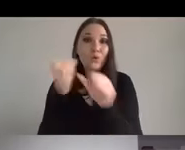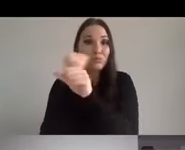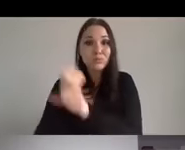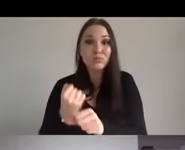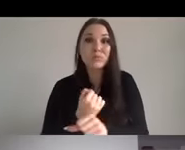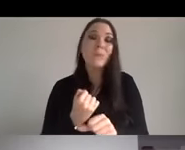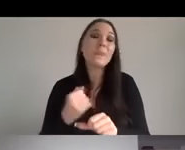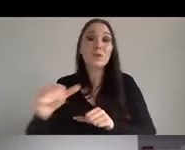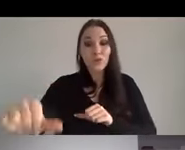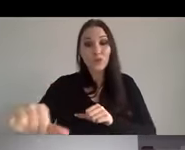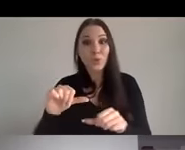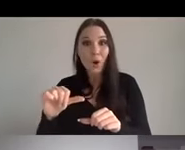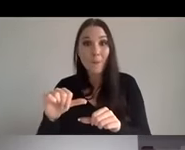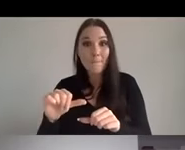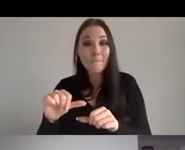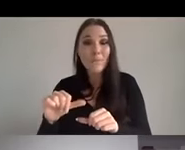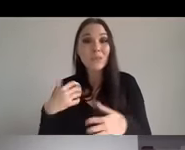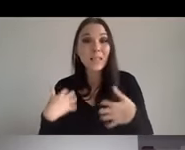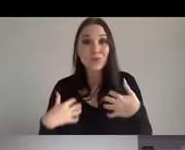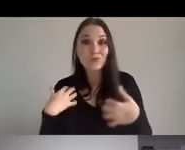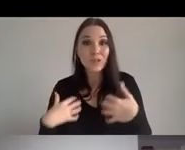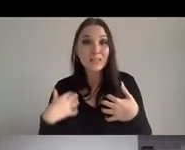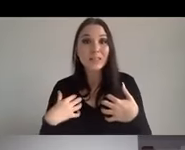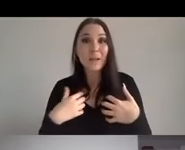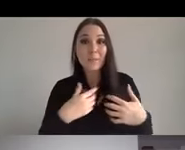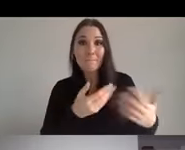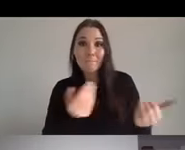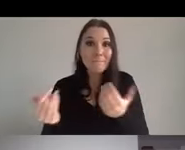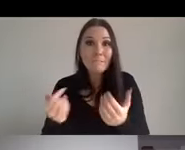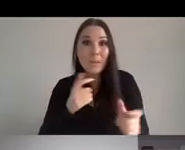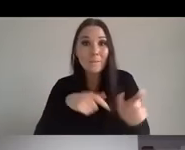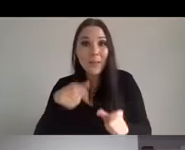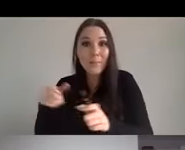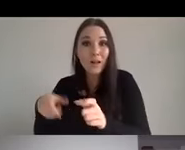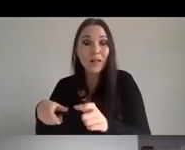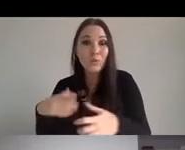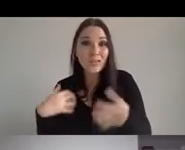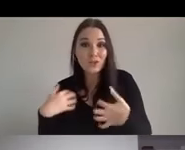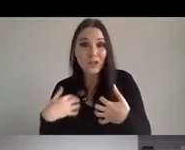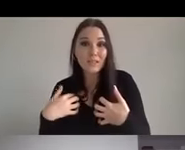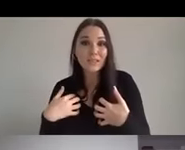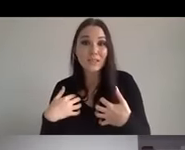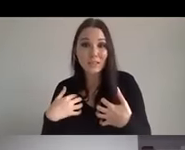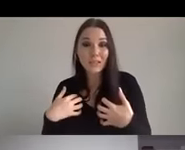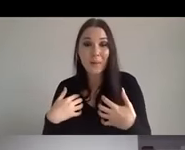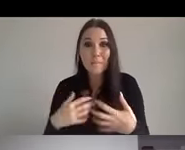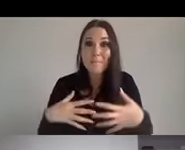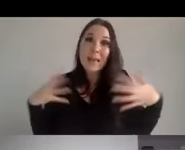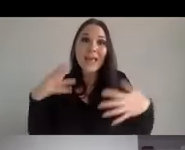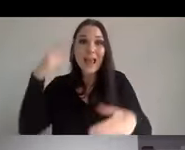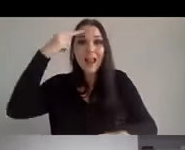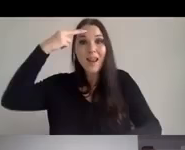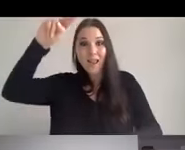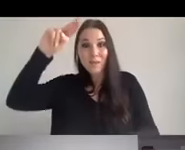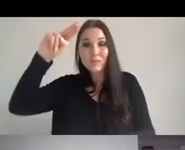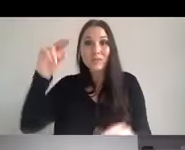This was then interesting for all people, and also getting first POCs with big players or big names is also